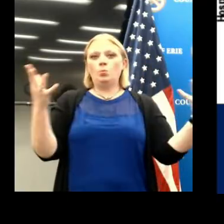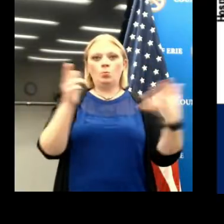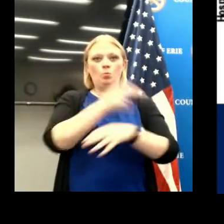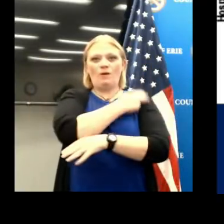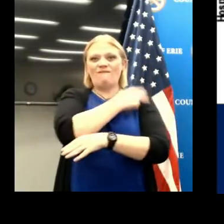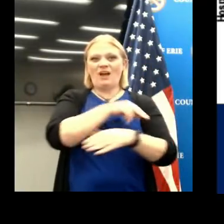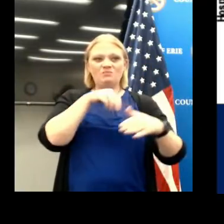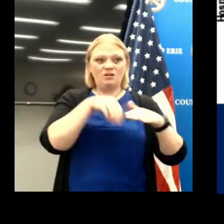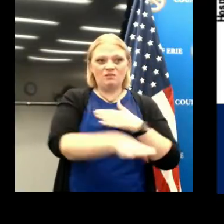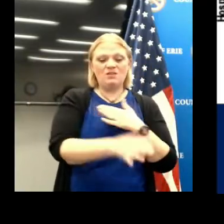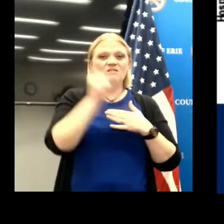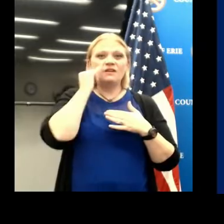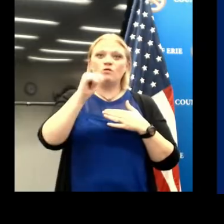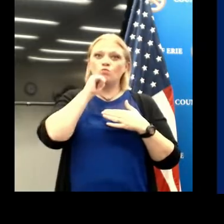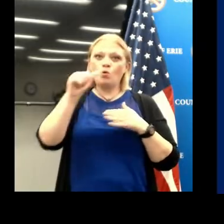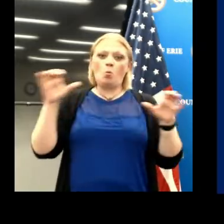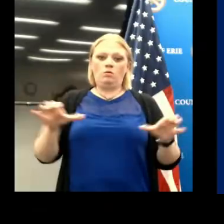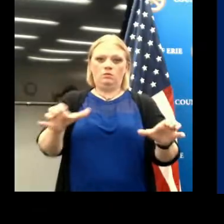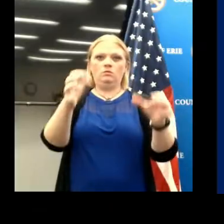take action now.